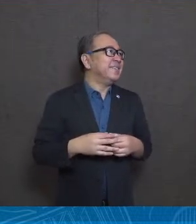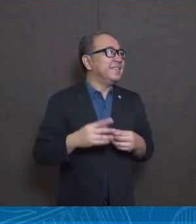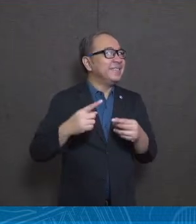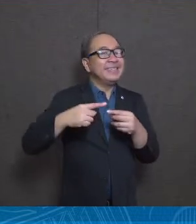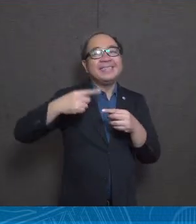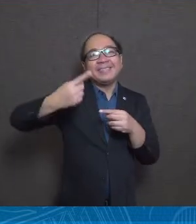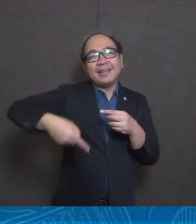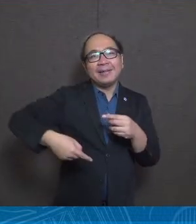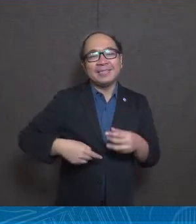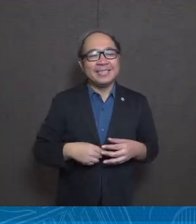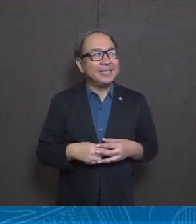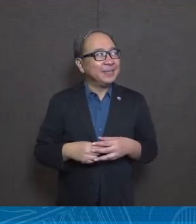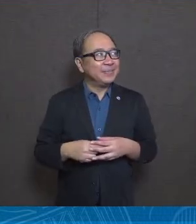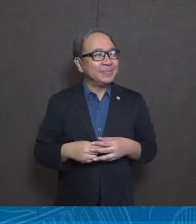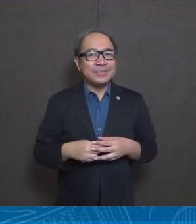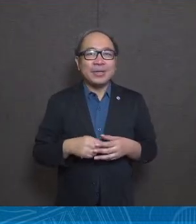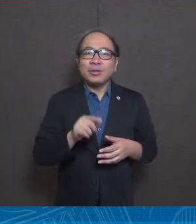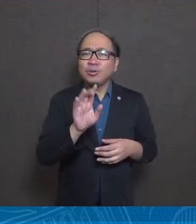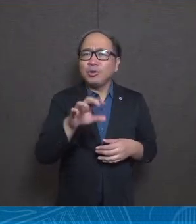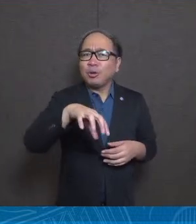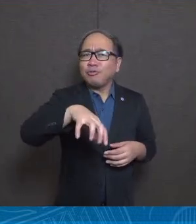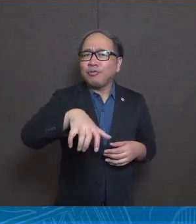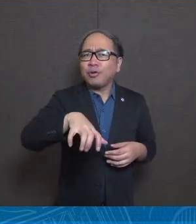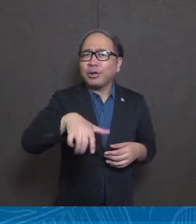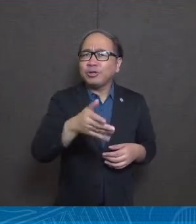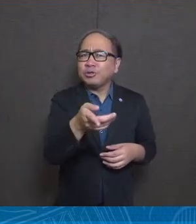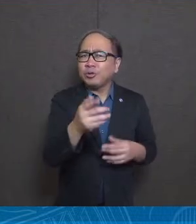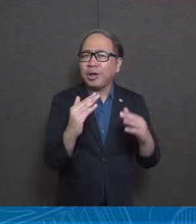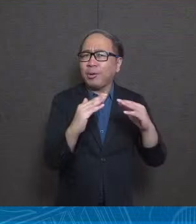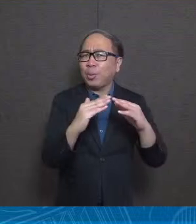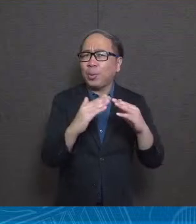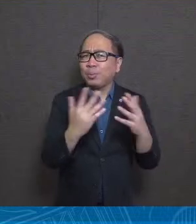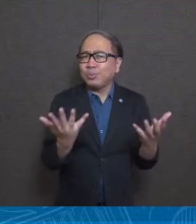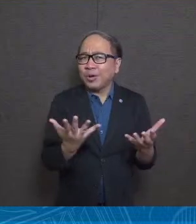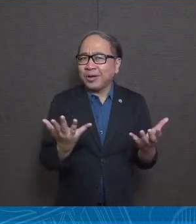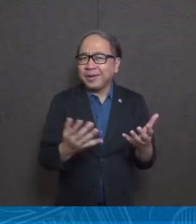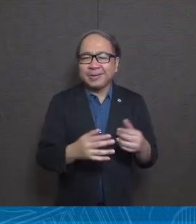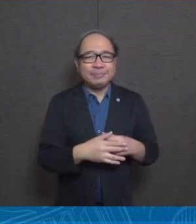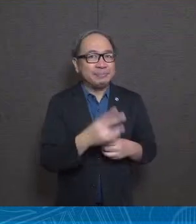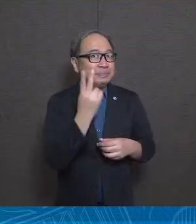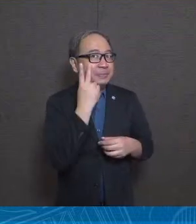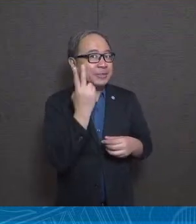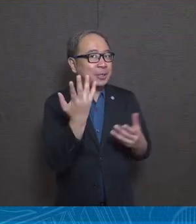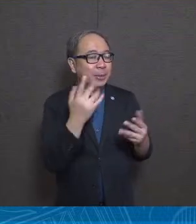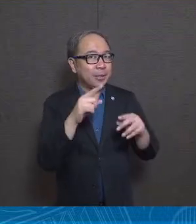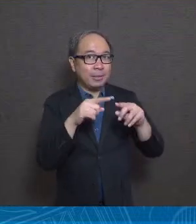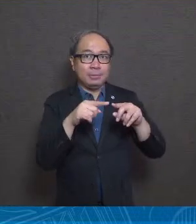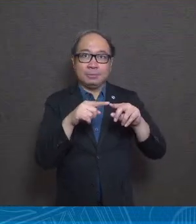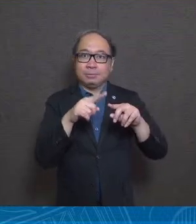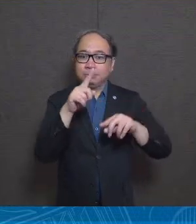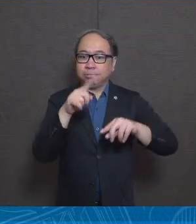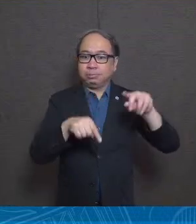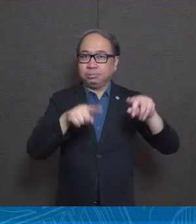next. Which country do you come from? Let's see, what are the diversity of